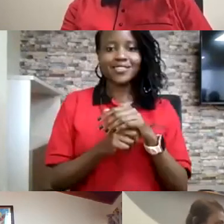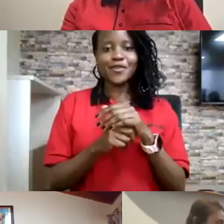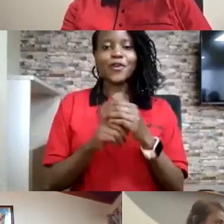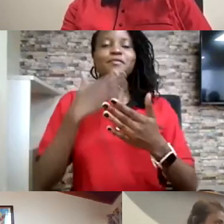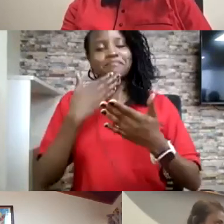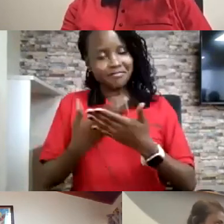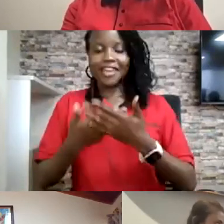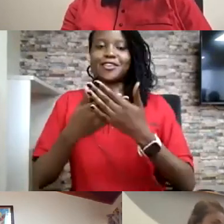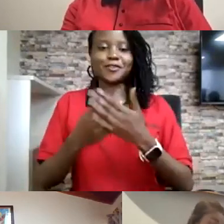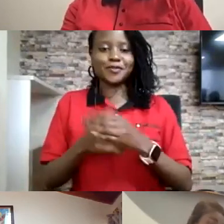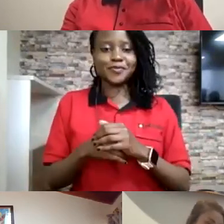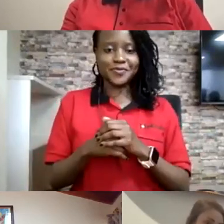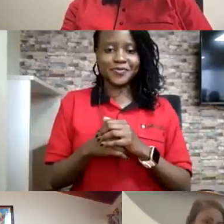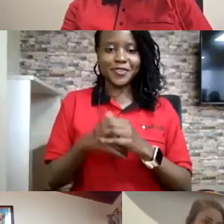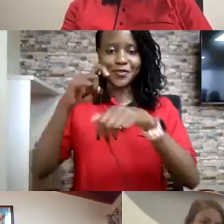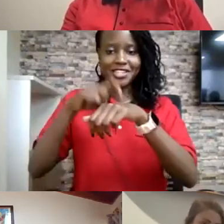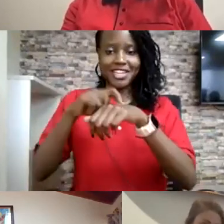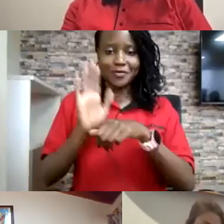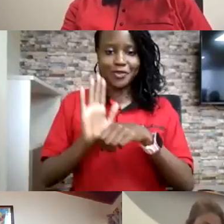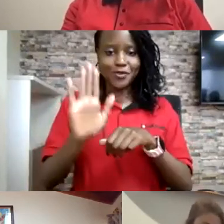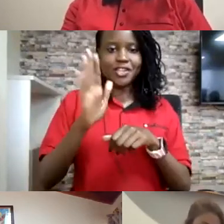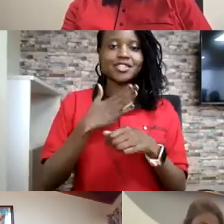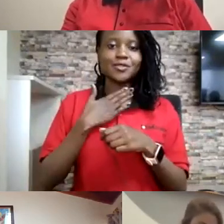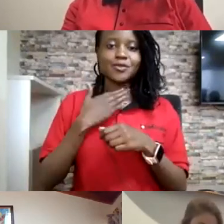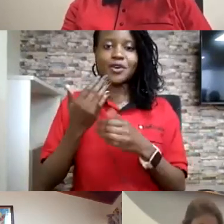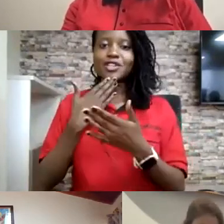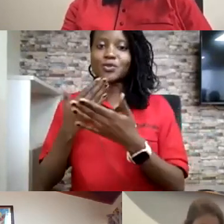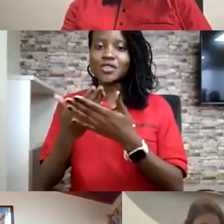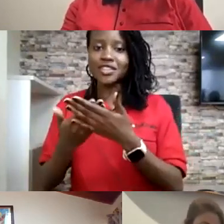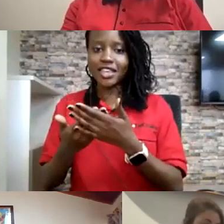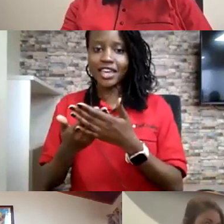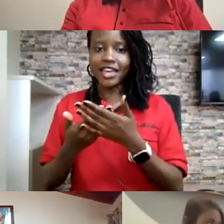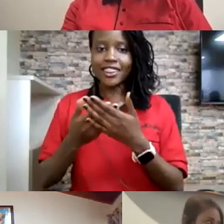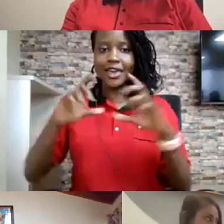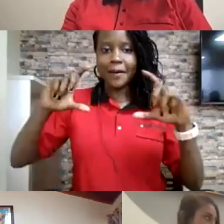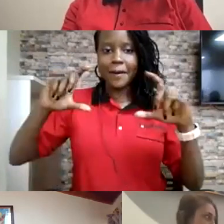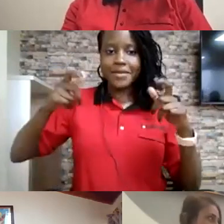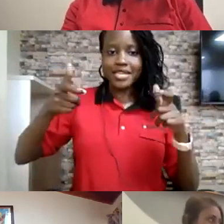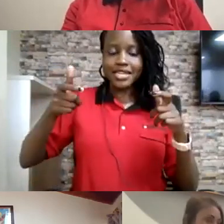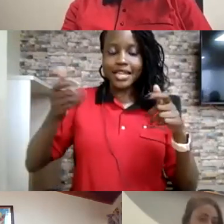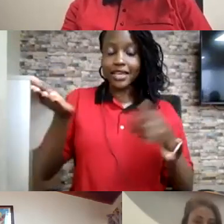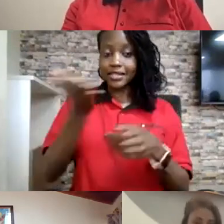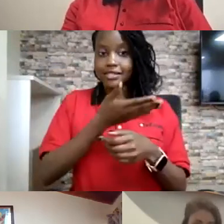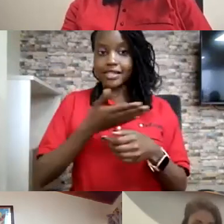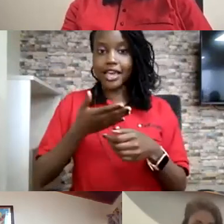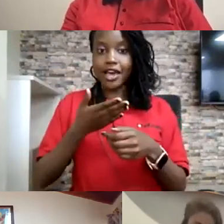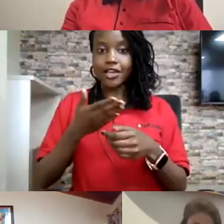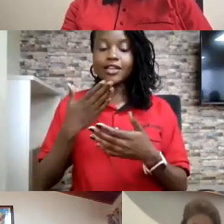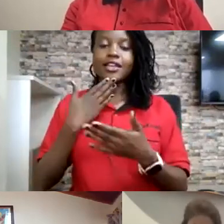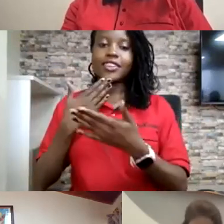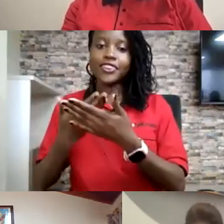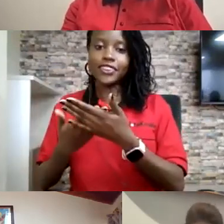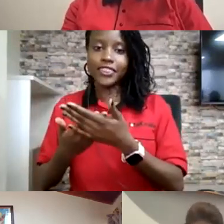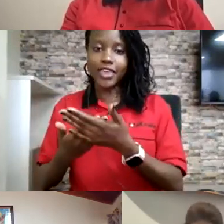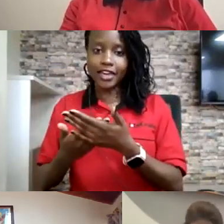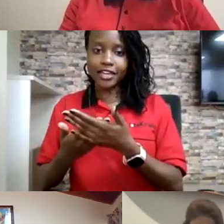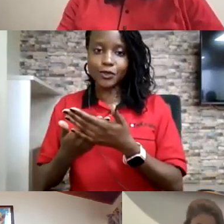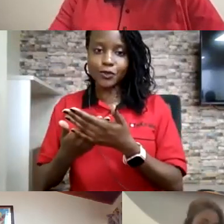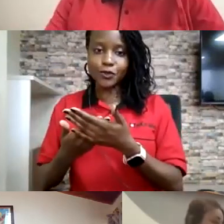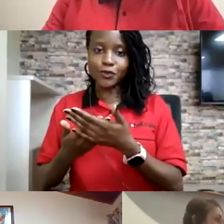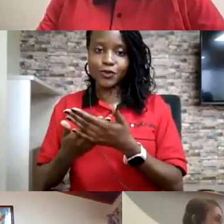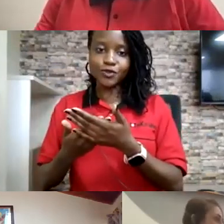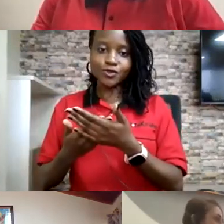that is MOE, KICD, KPA, the French Embassy, there's KISE, there's UON, and many other